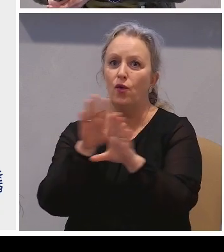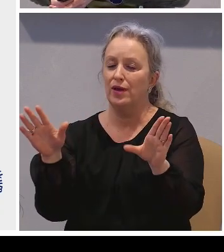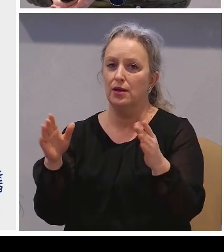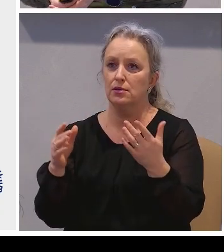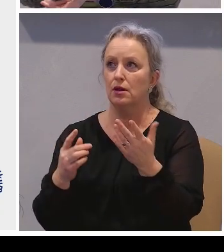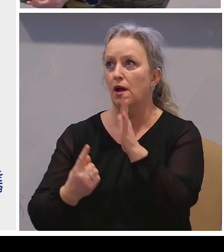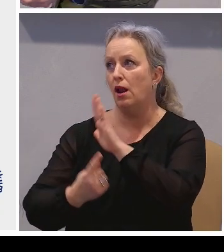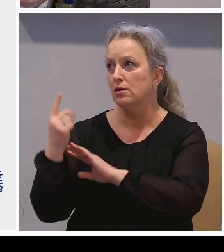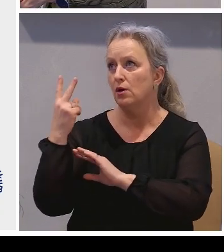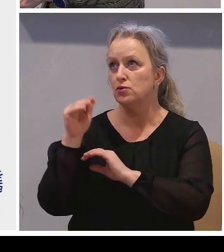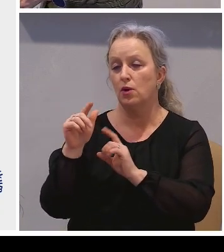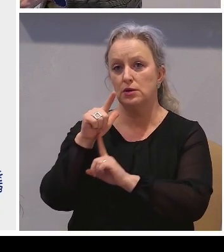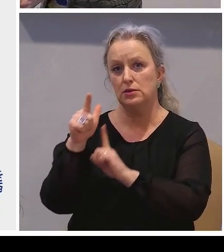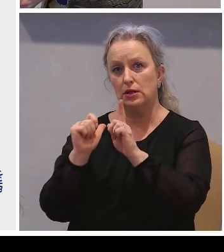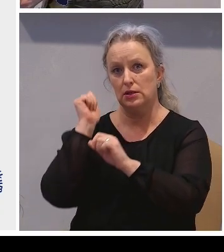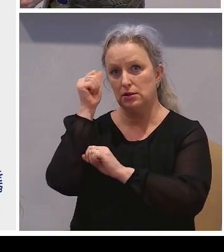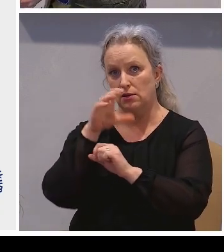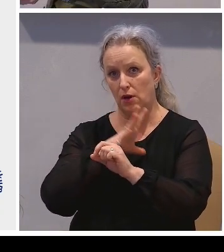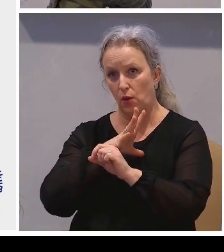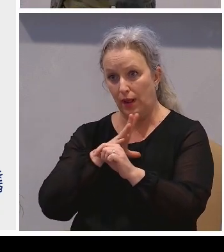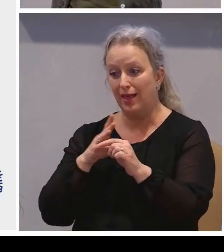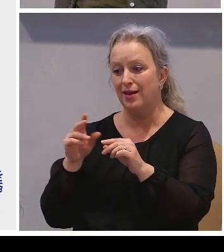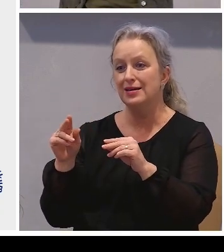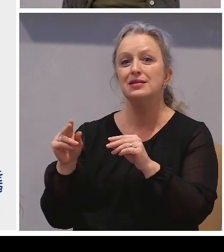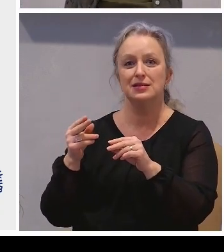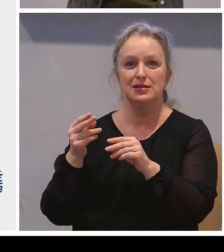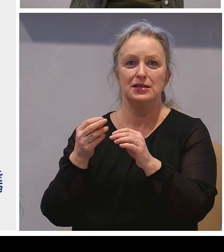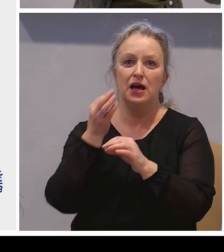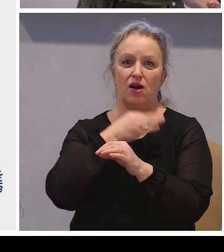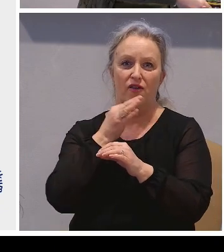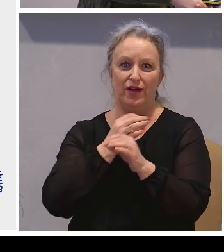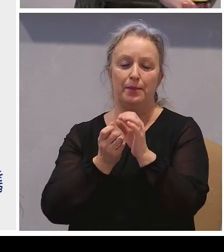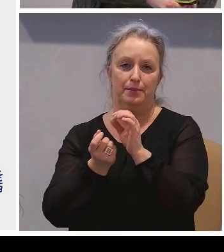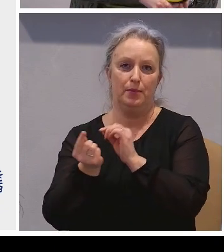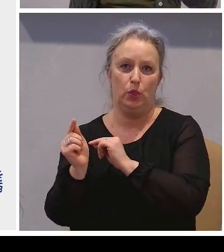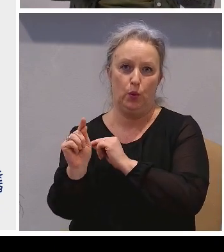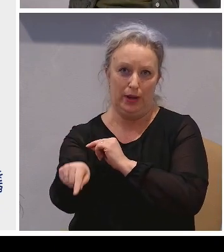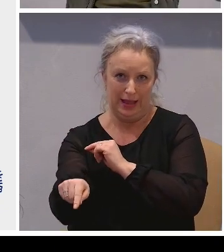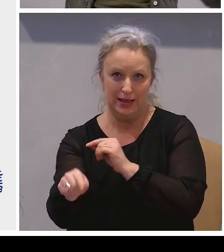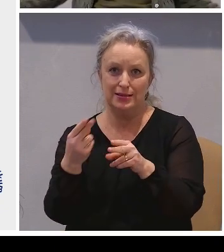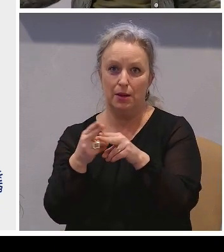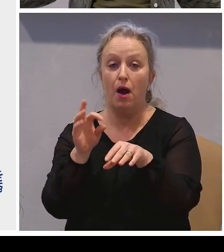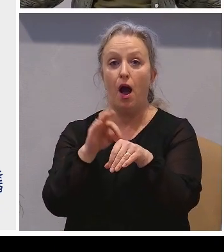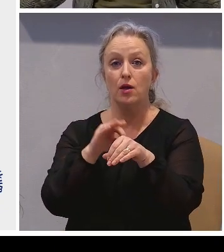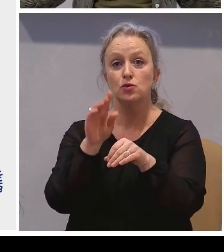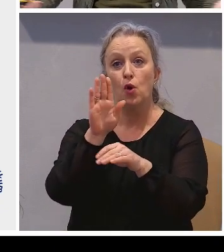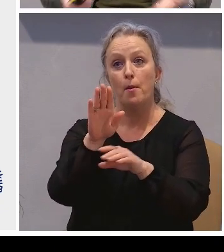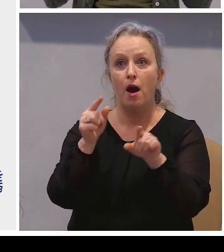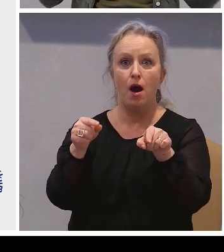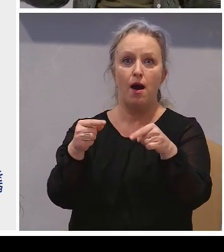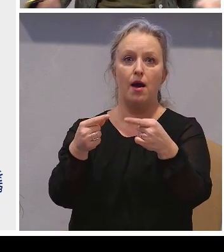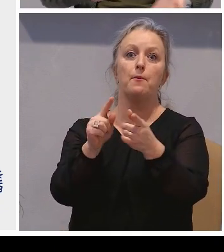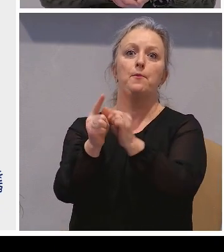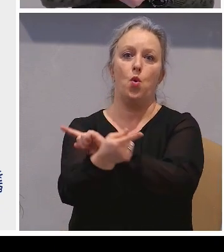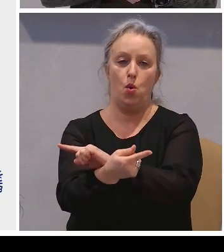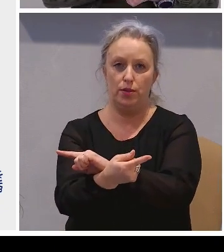Nowadays, this classification since 2017 has fallen into disfavor. Since that year, a